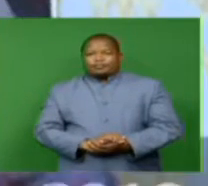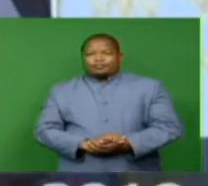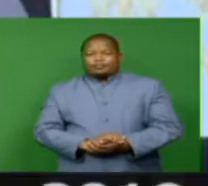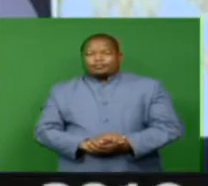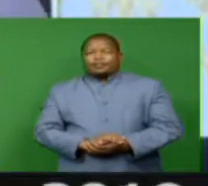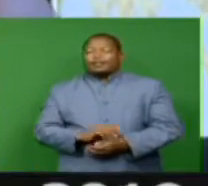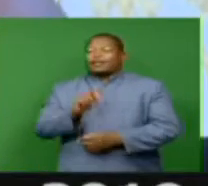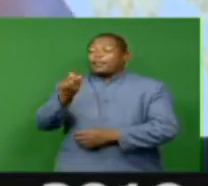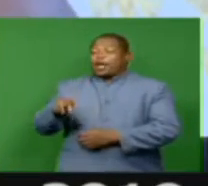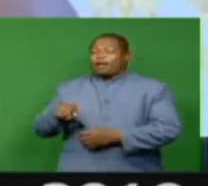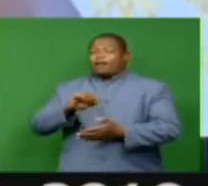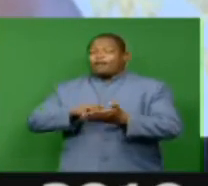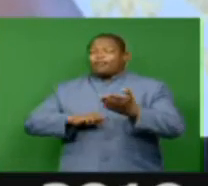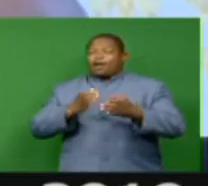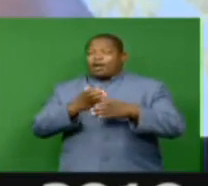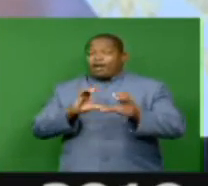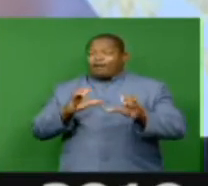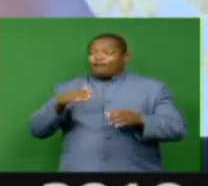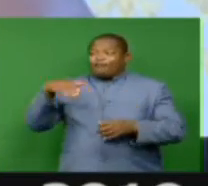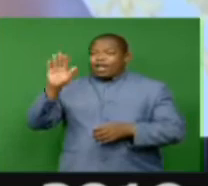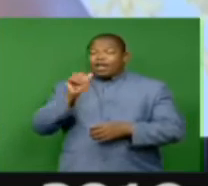Haile Mariam Boshe,